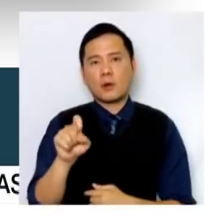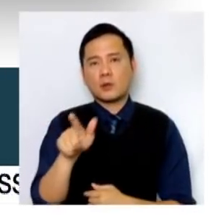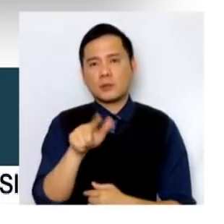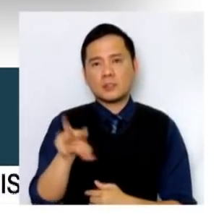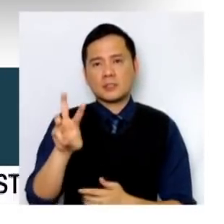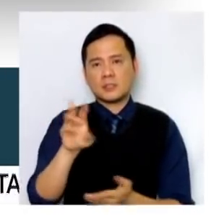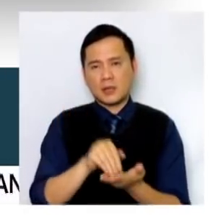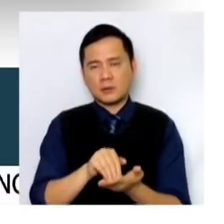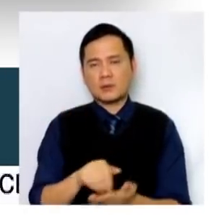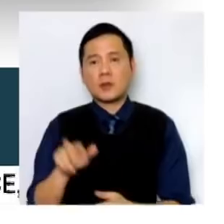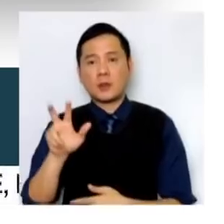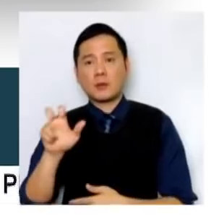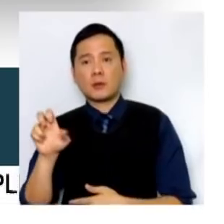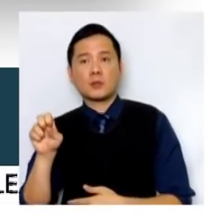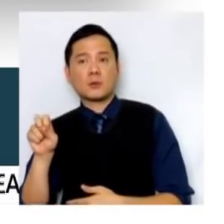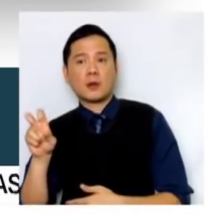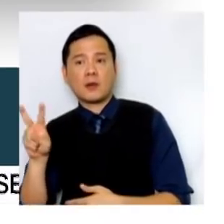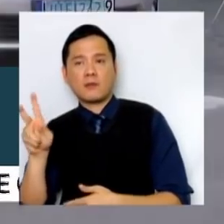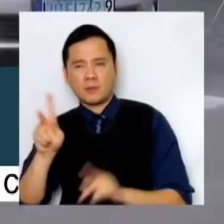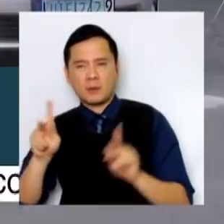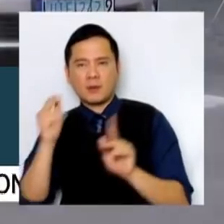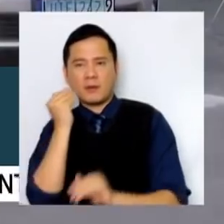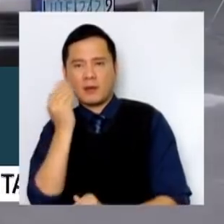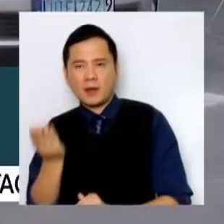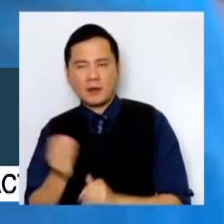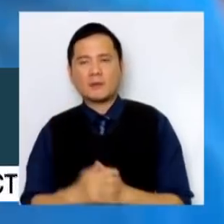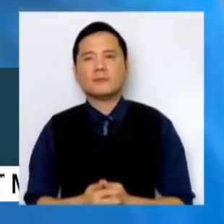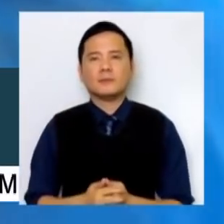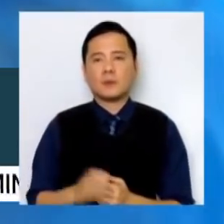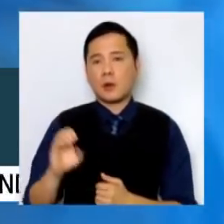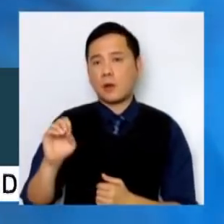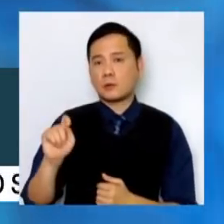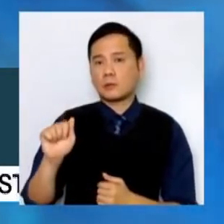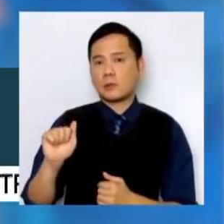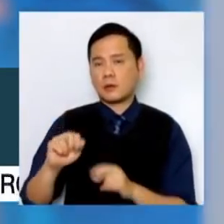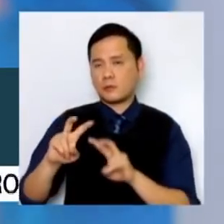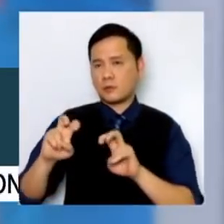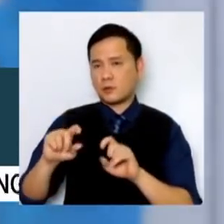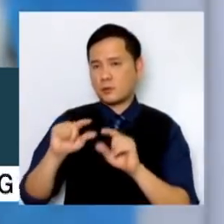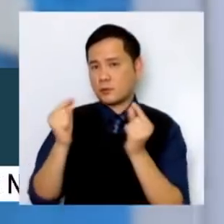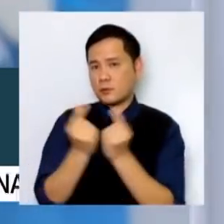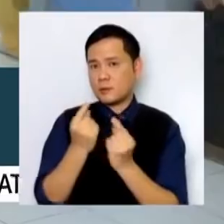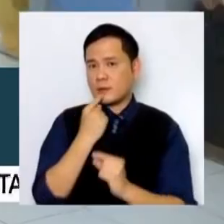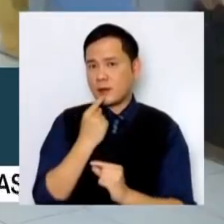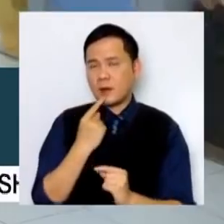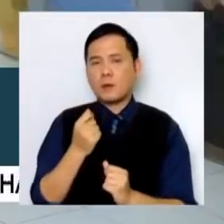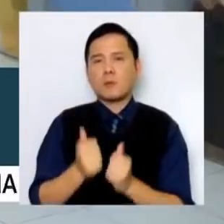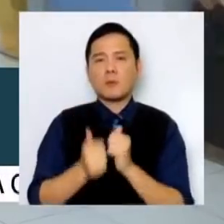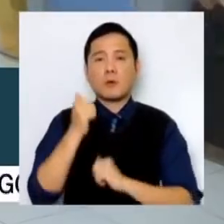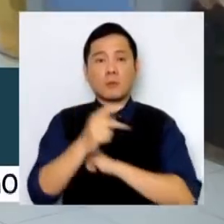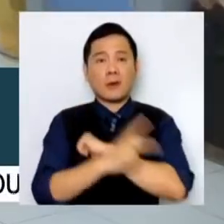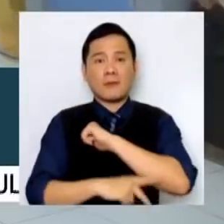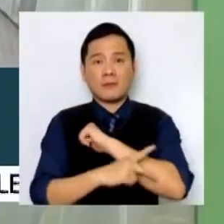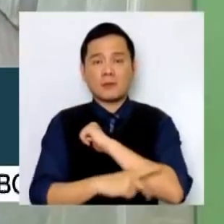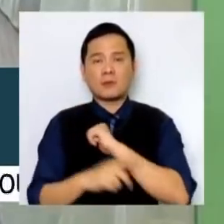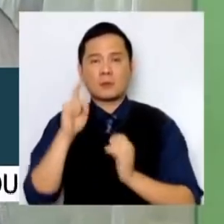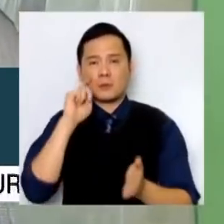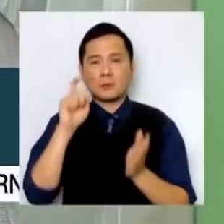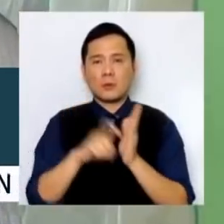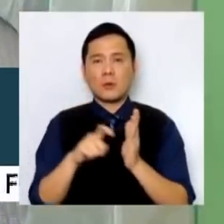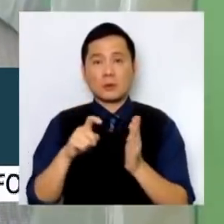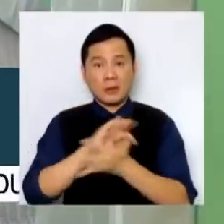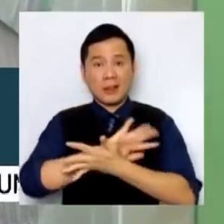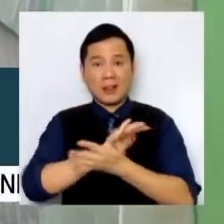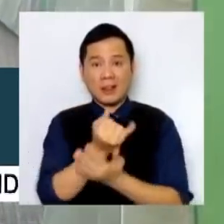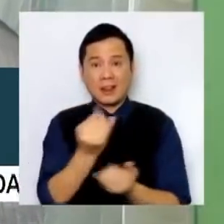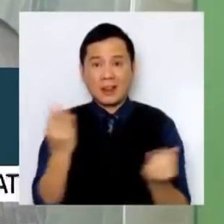126,312 more people died. The Okta Research Group says almost all provinces in the country are already seeing a downward trend in new